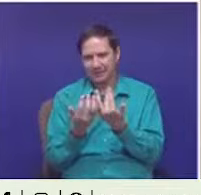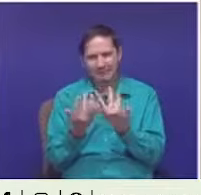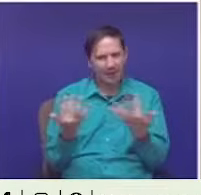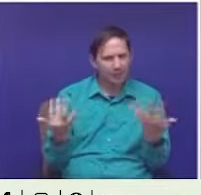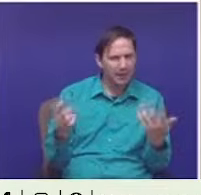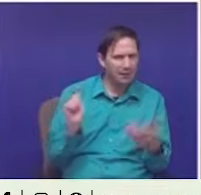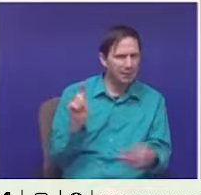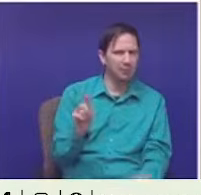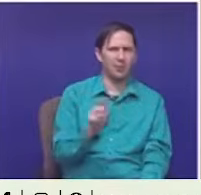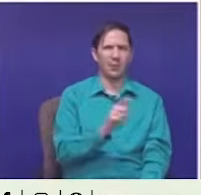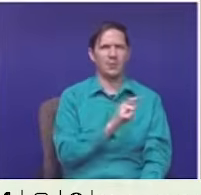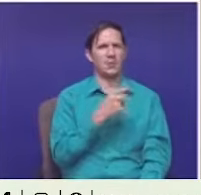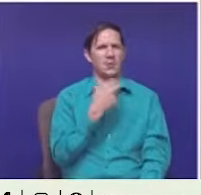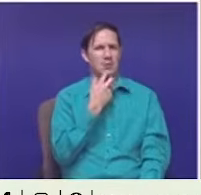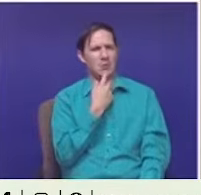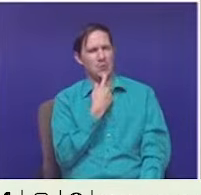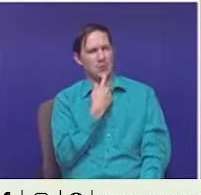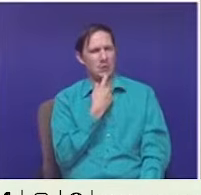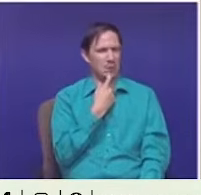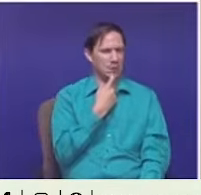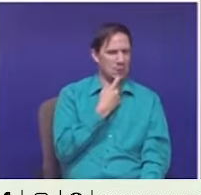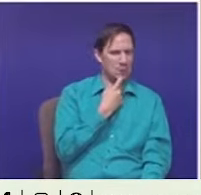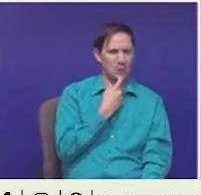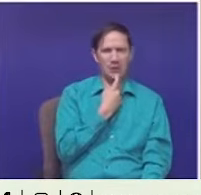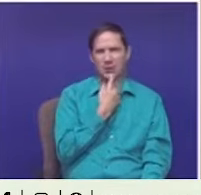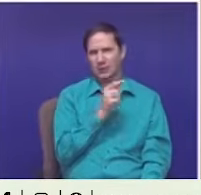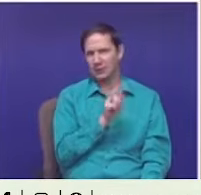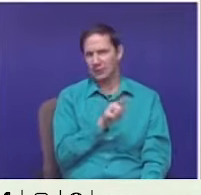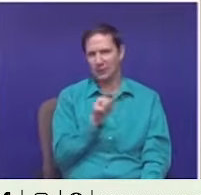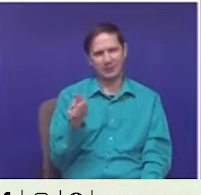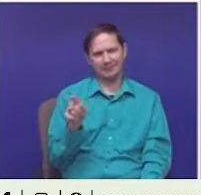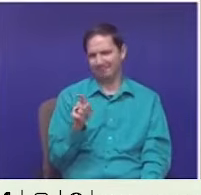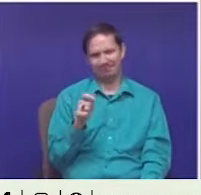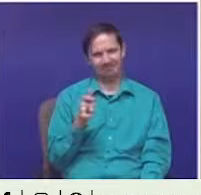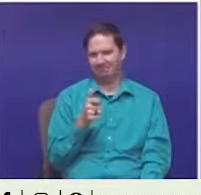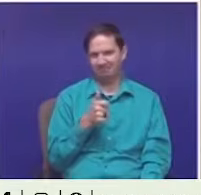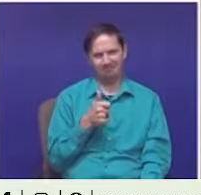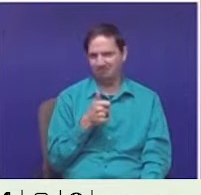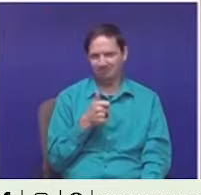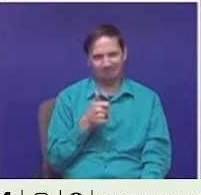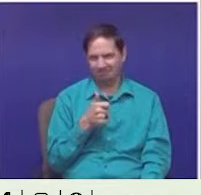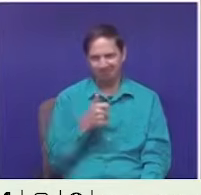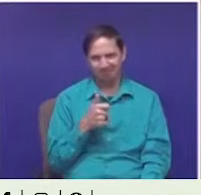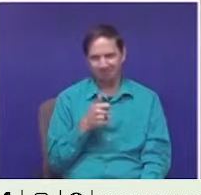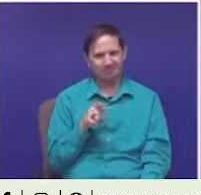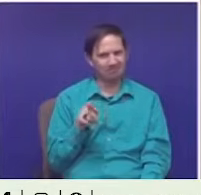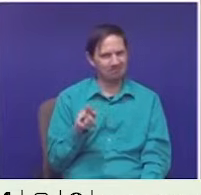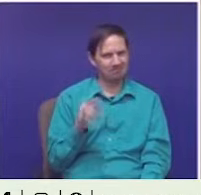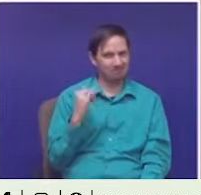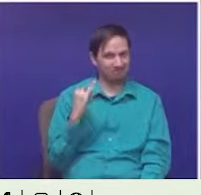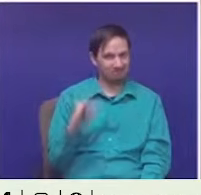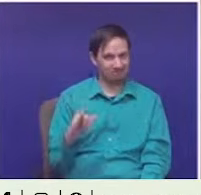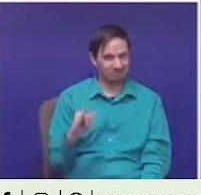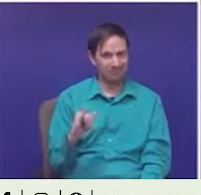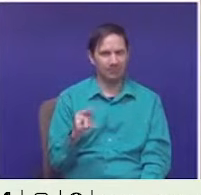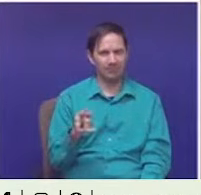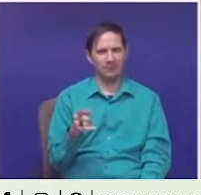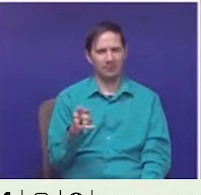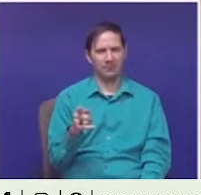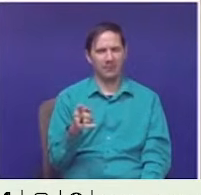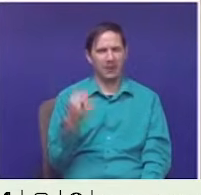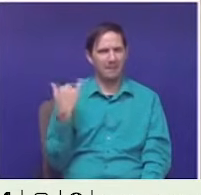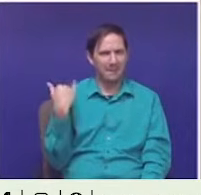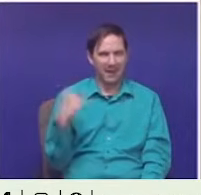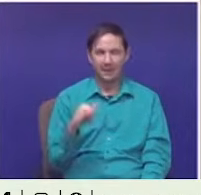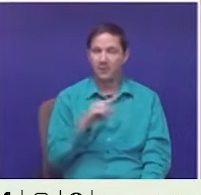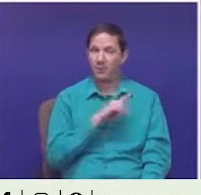the sector, these numbers are not good, and in fact they're an indictment, because,